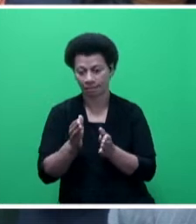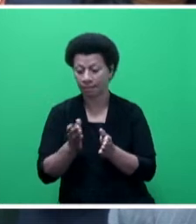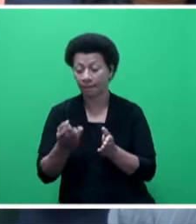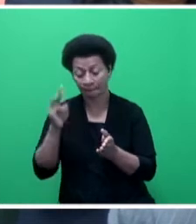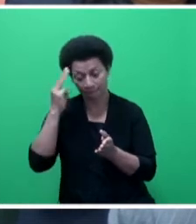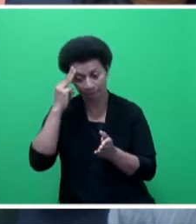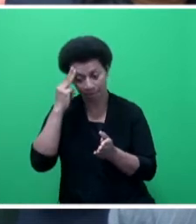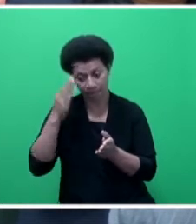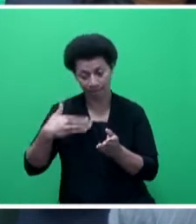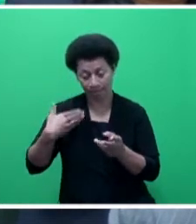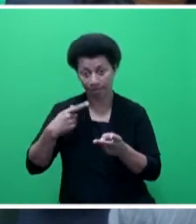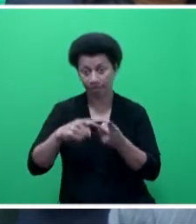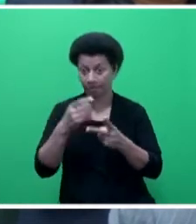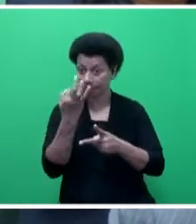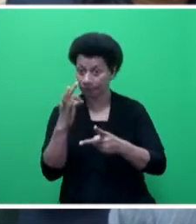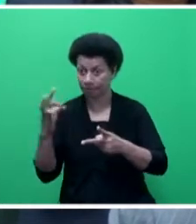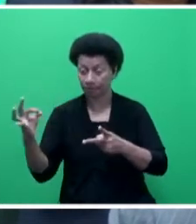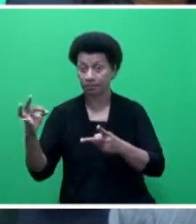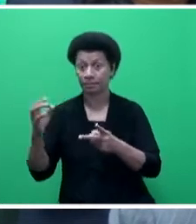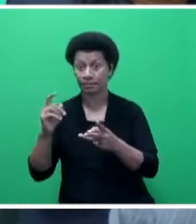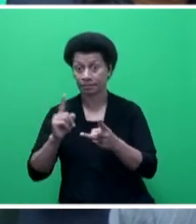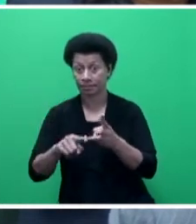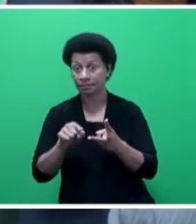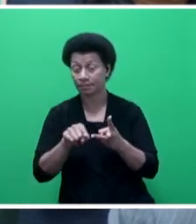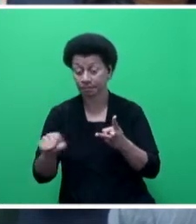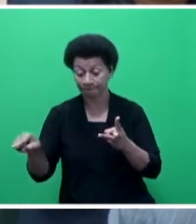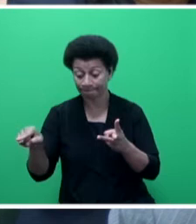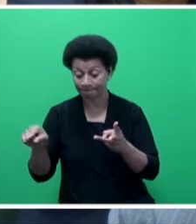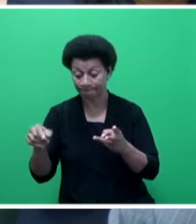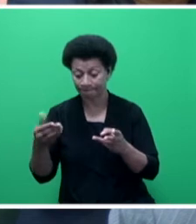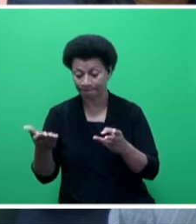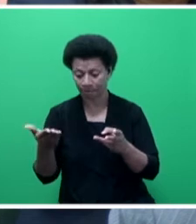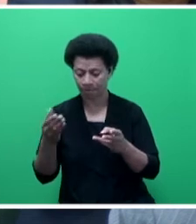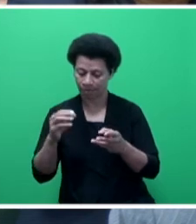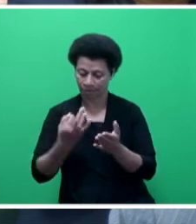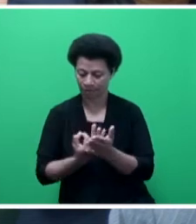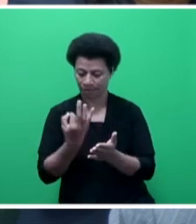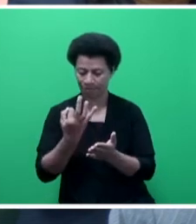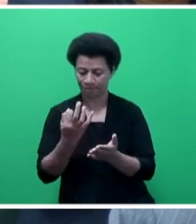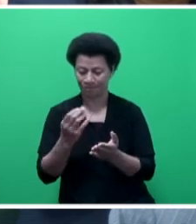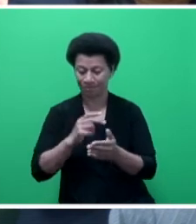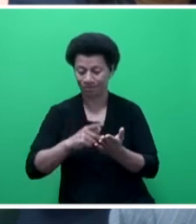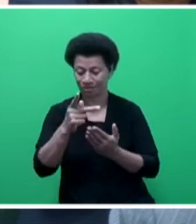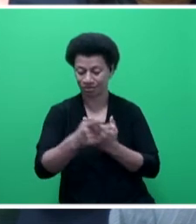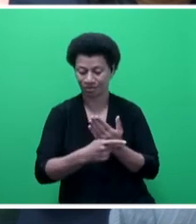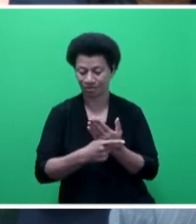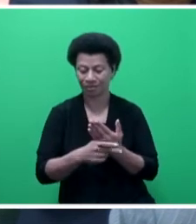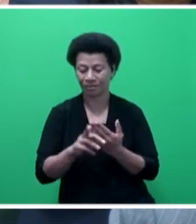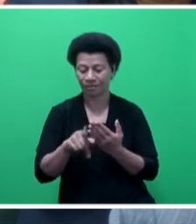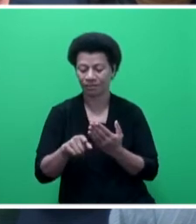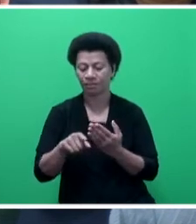health, forestry and energy were identified. FNU and Monash University will fund these projects using the internal research funding